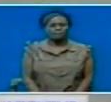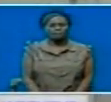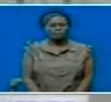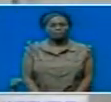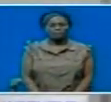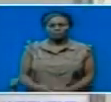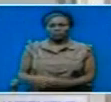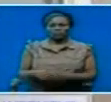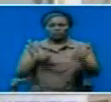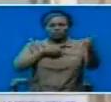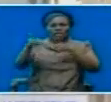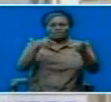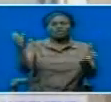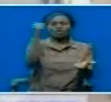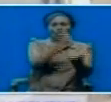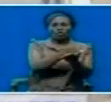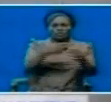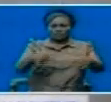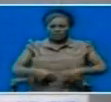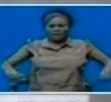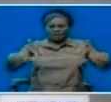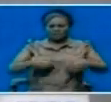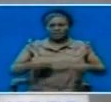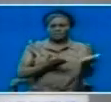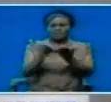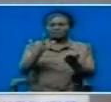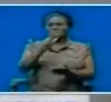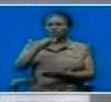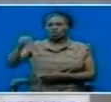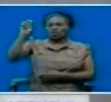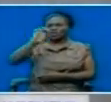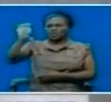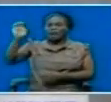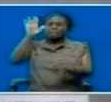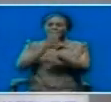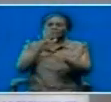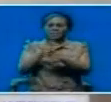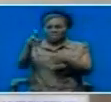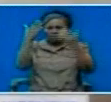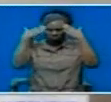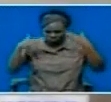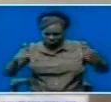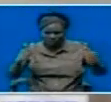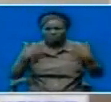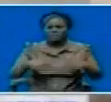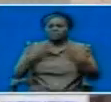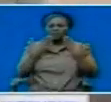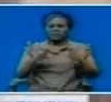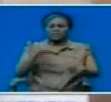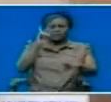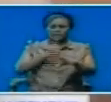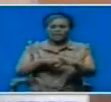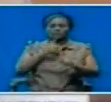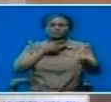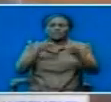The immigration office in Garissa serves the entire northeastern region, a majority of whom are Muslims. When the director